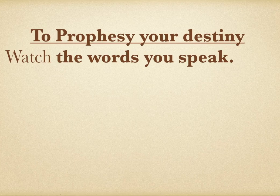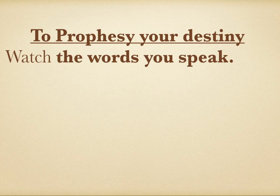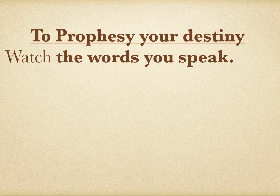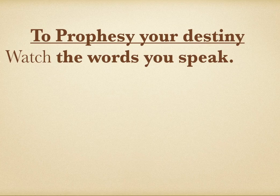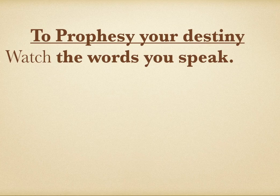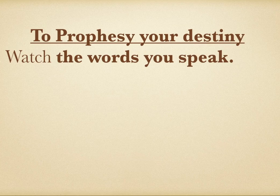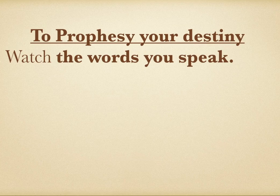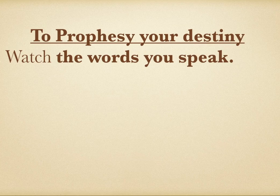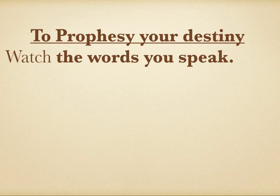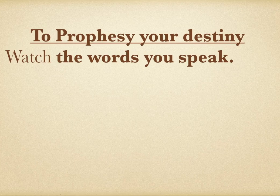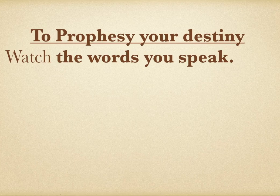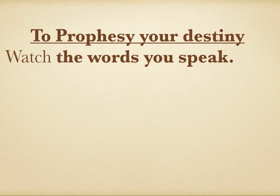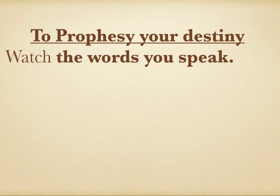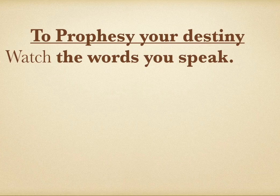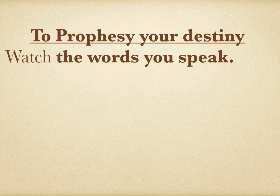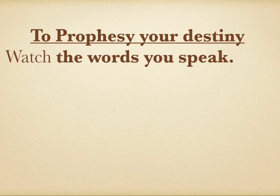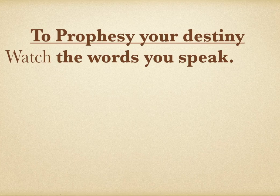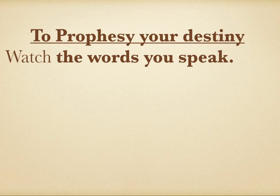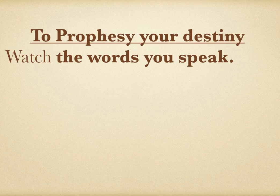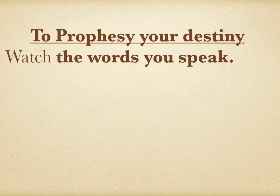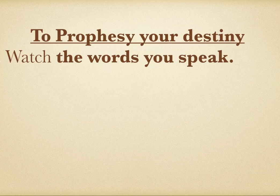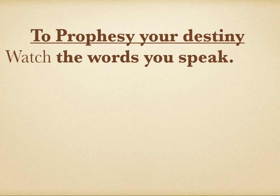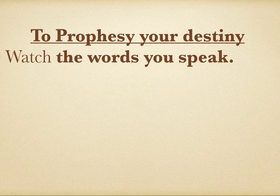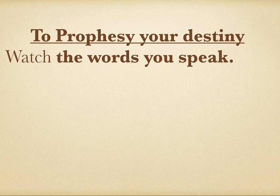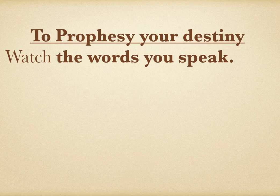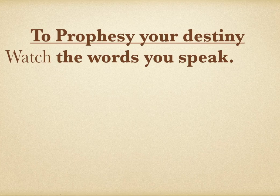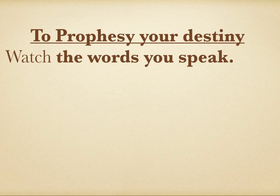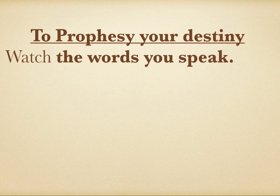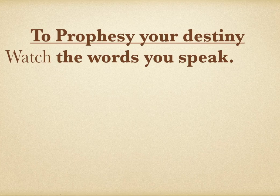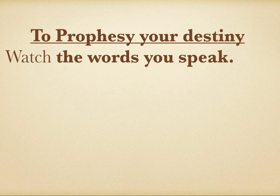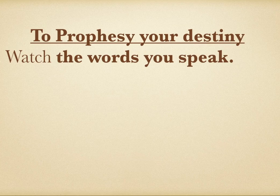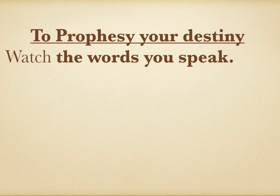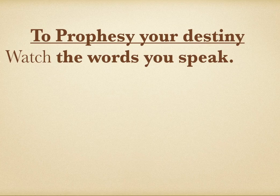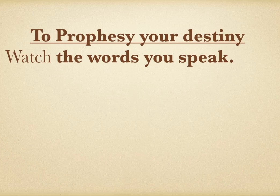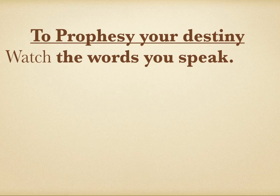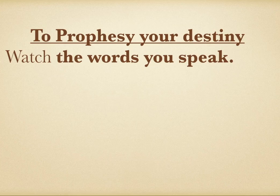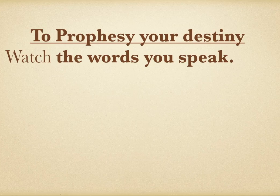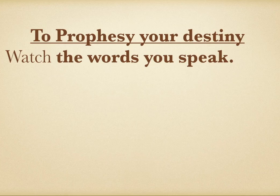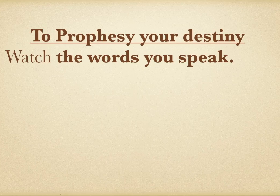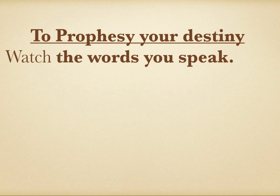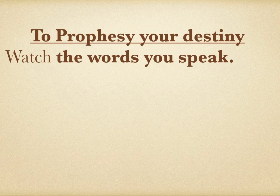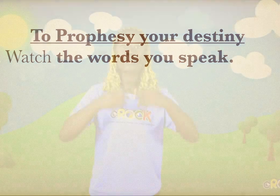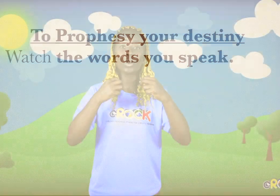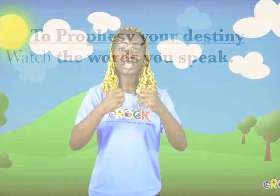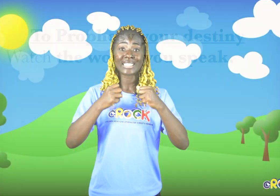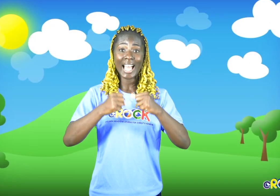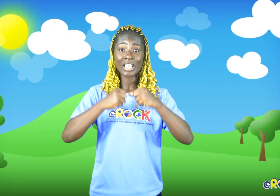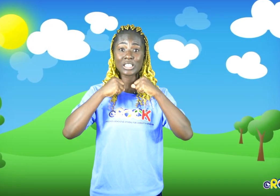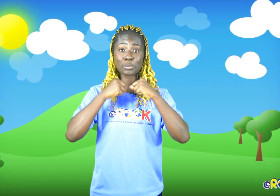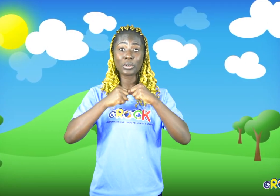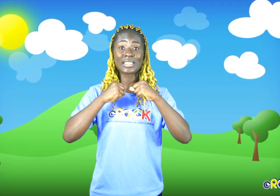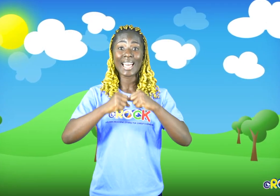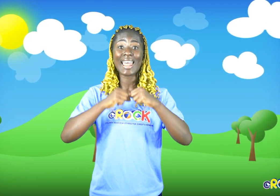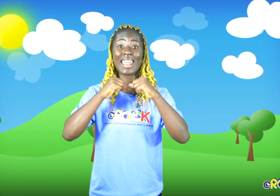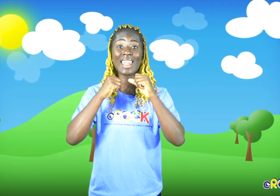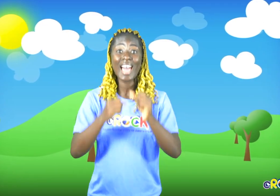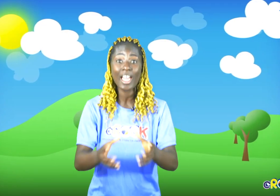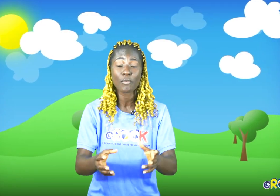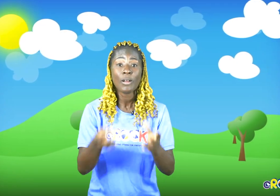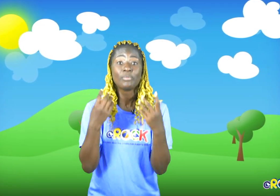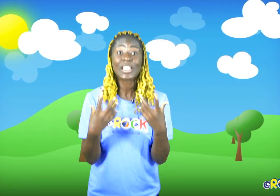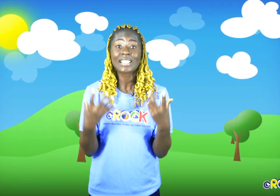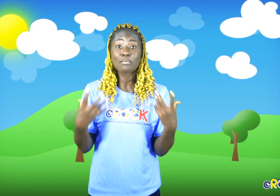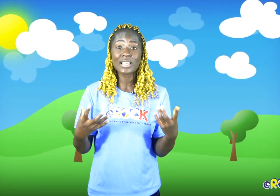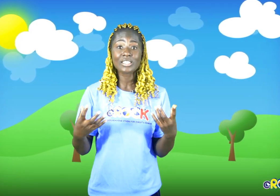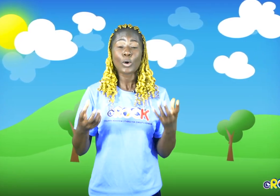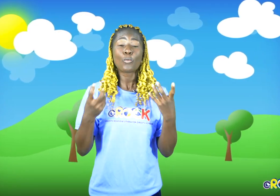destiny. Watch the word you speak. The Bible says that our words are spirit and